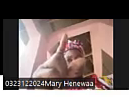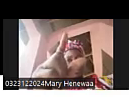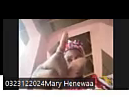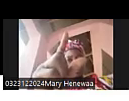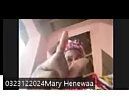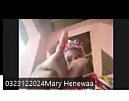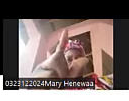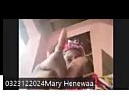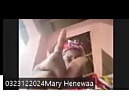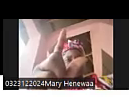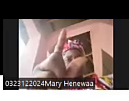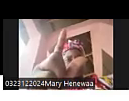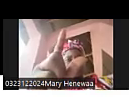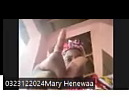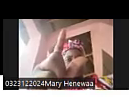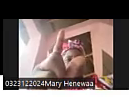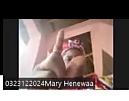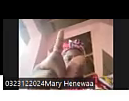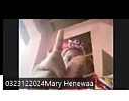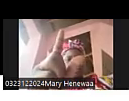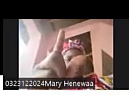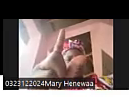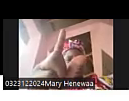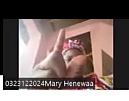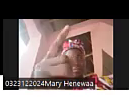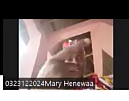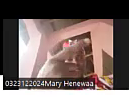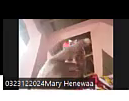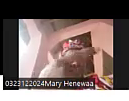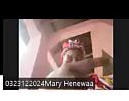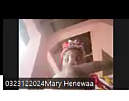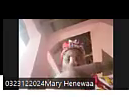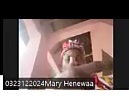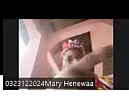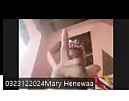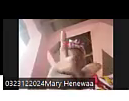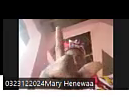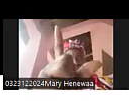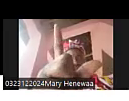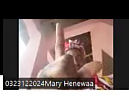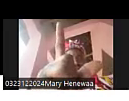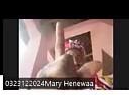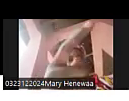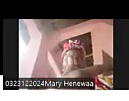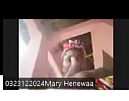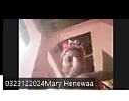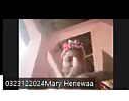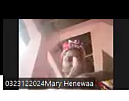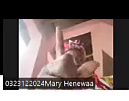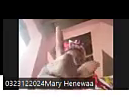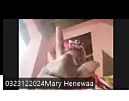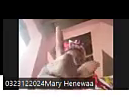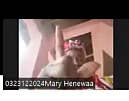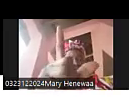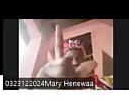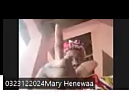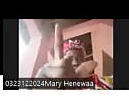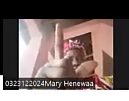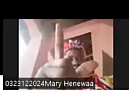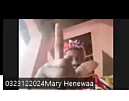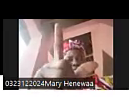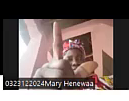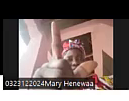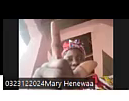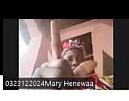L. That's the difference. J, L. Ampoma, have you? Okay.